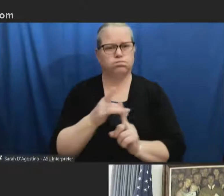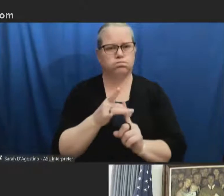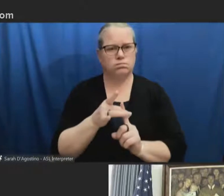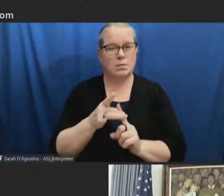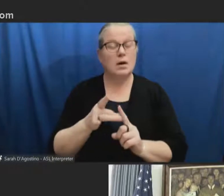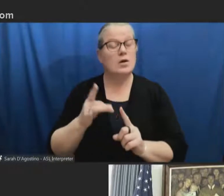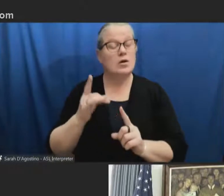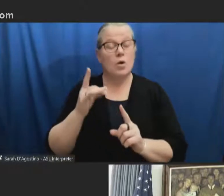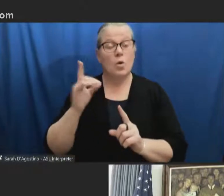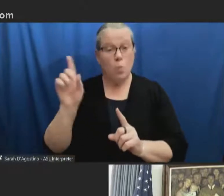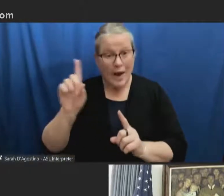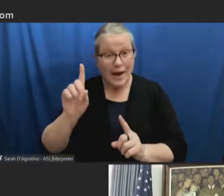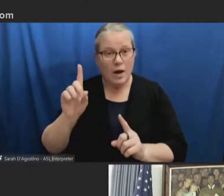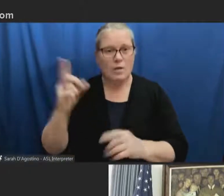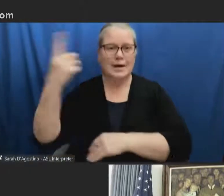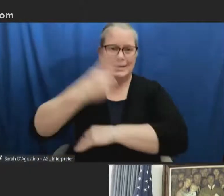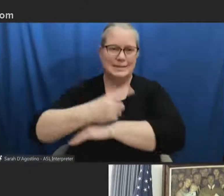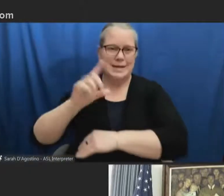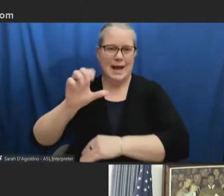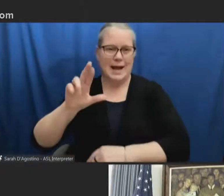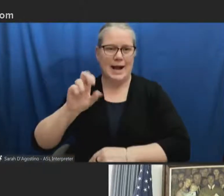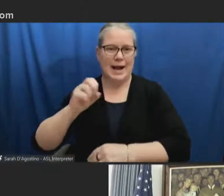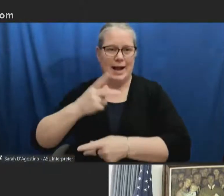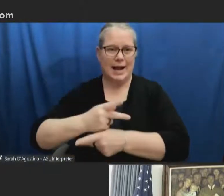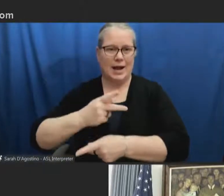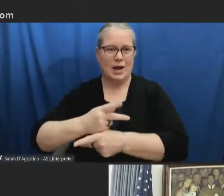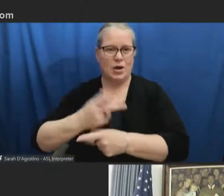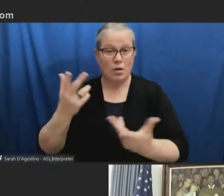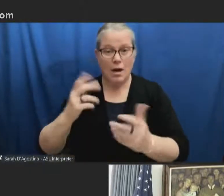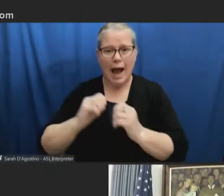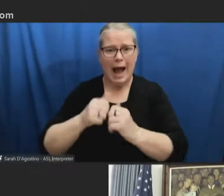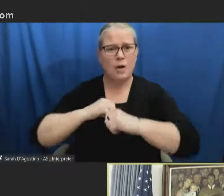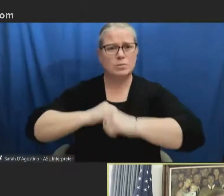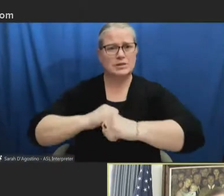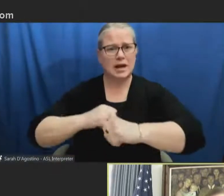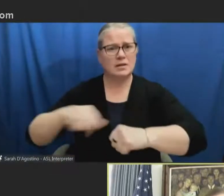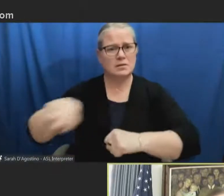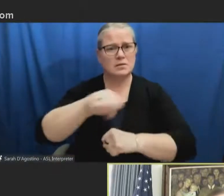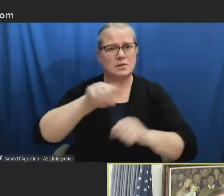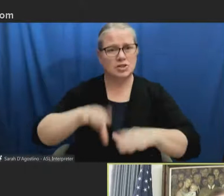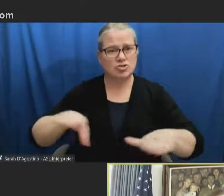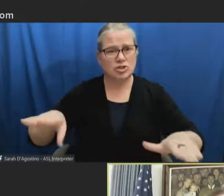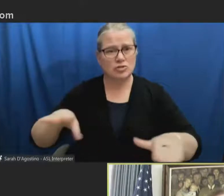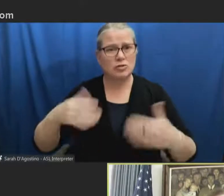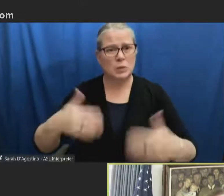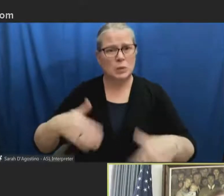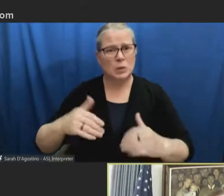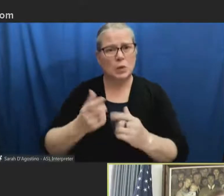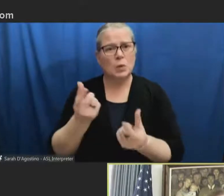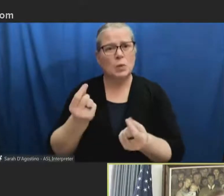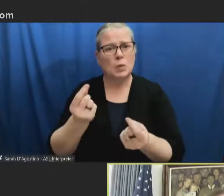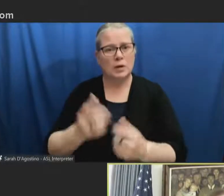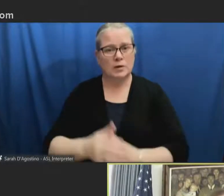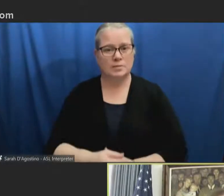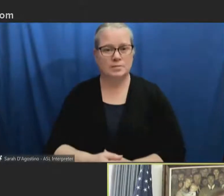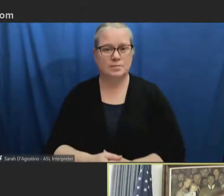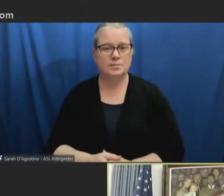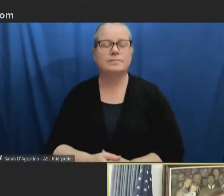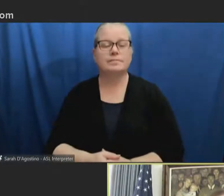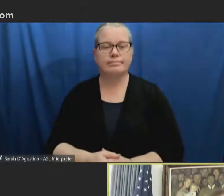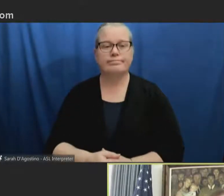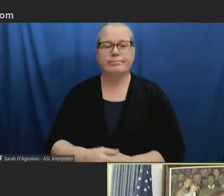protect these kids who are most vulnerable right now? I'll start. I mean, we only have our executive order that has the